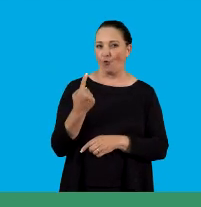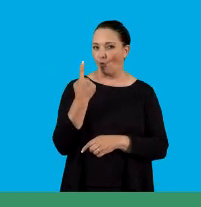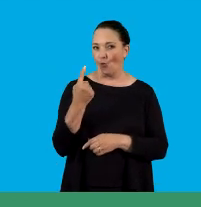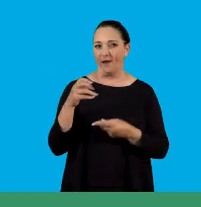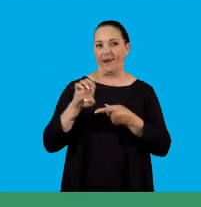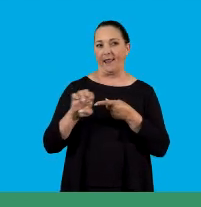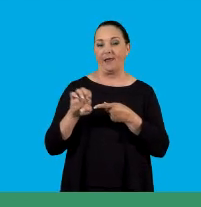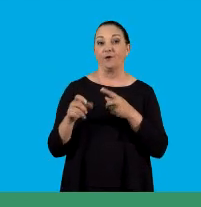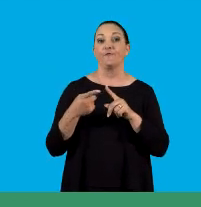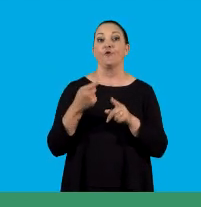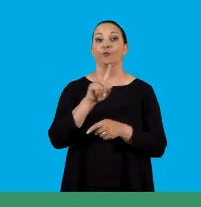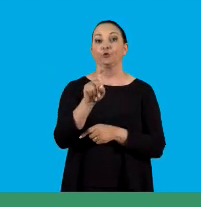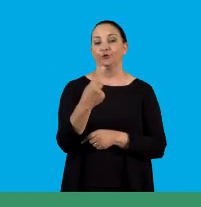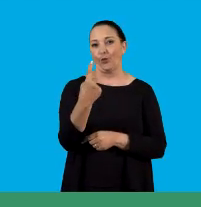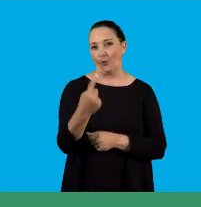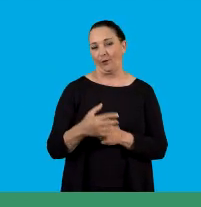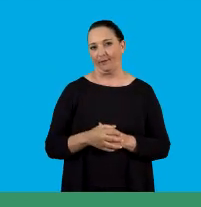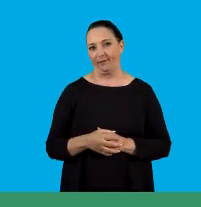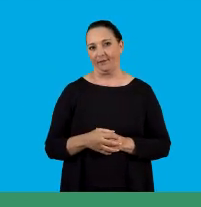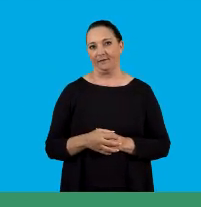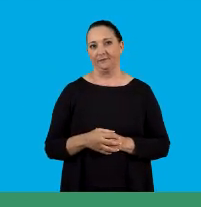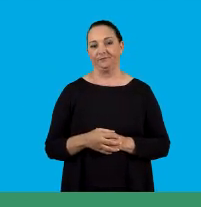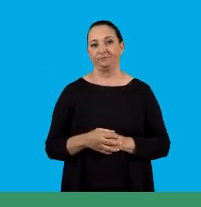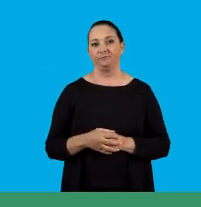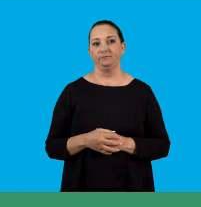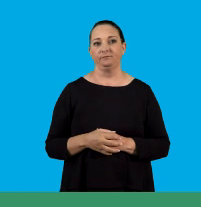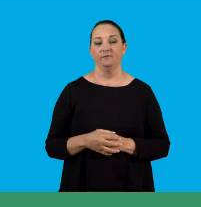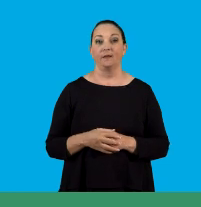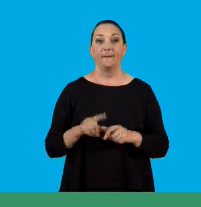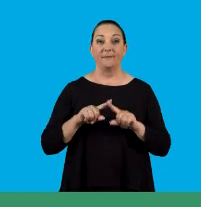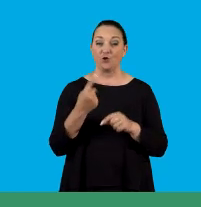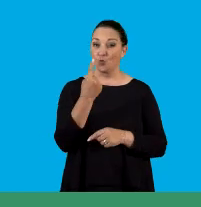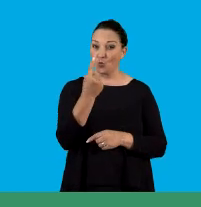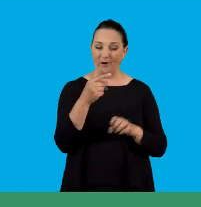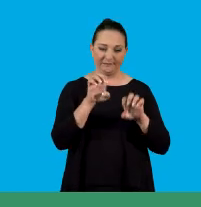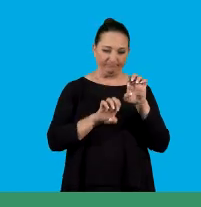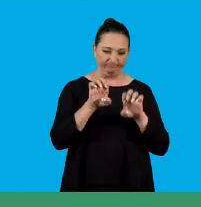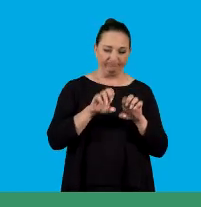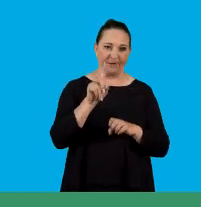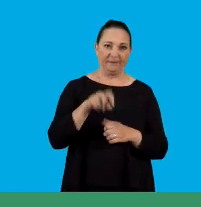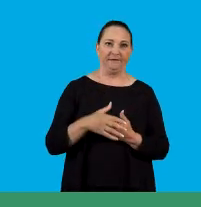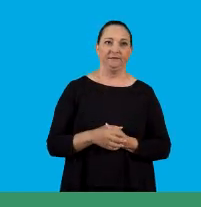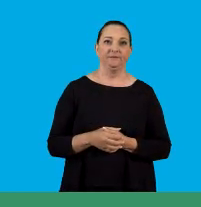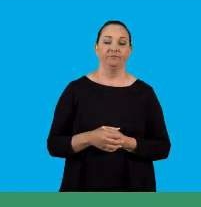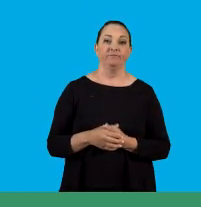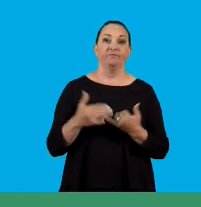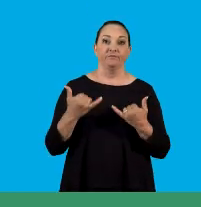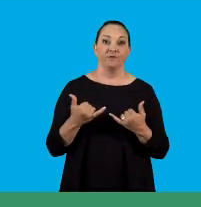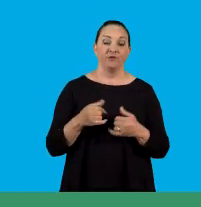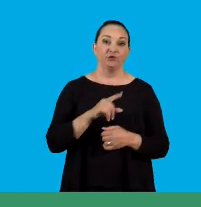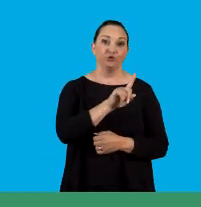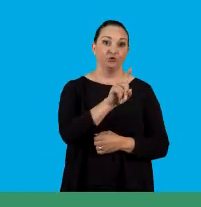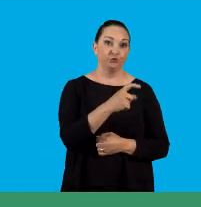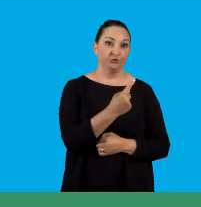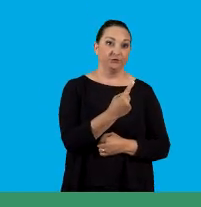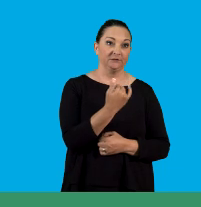identified in question 1. So one of the TQM elements has to be evaluated over there. Now, let's go back.